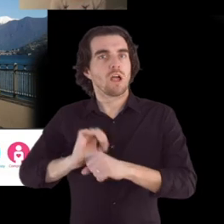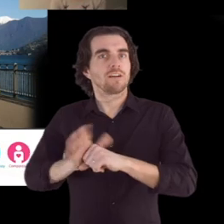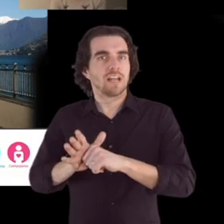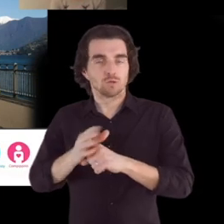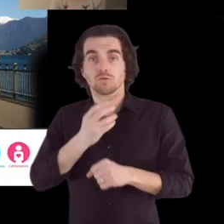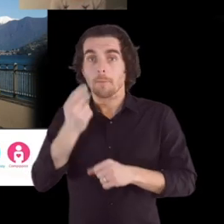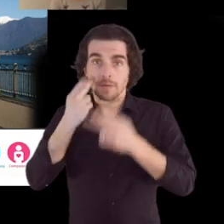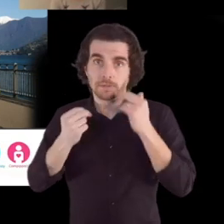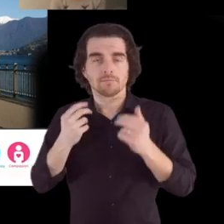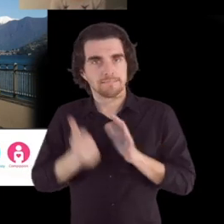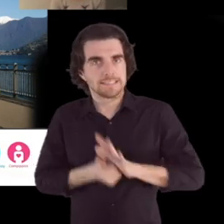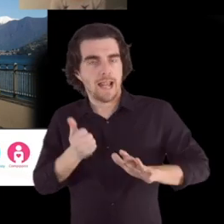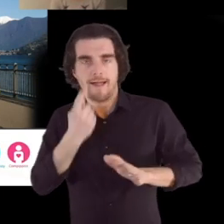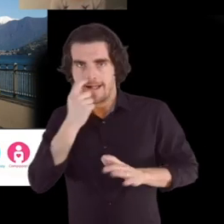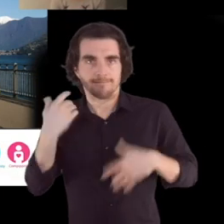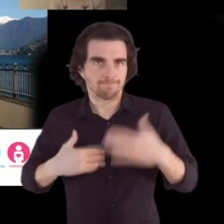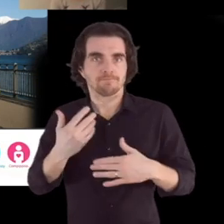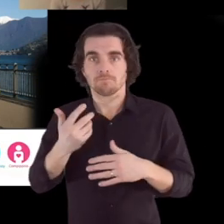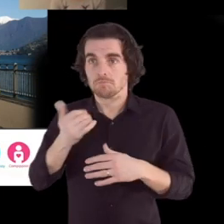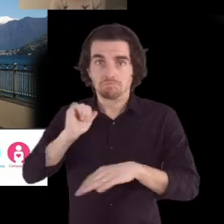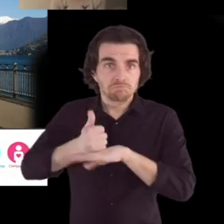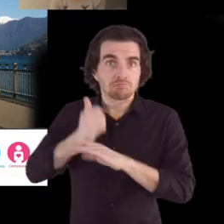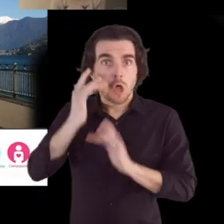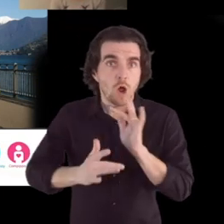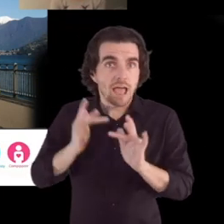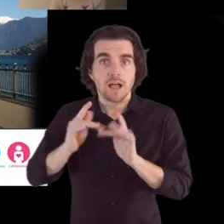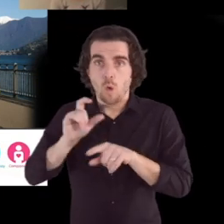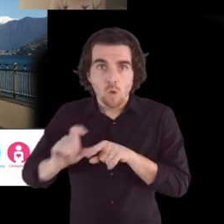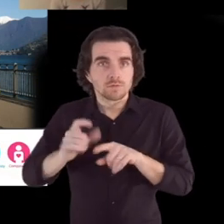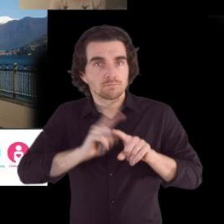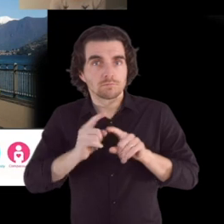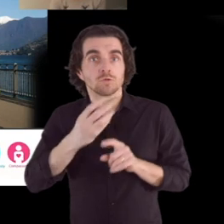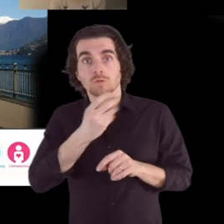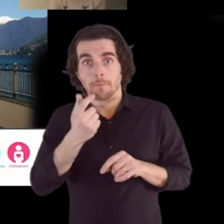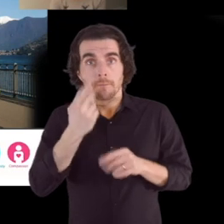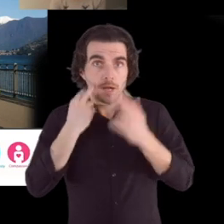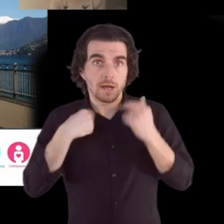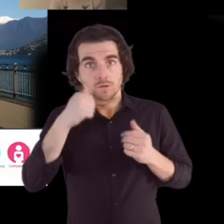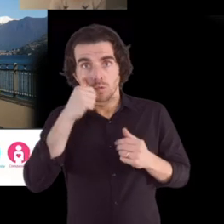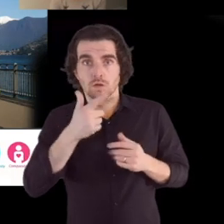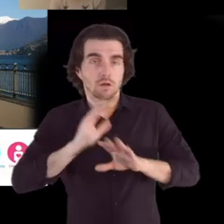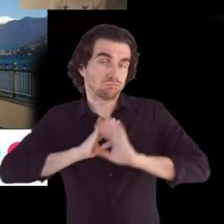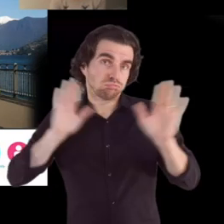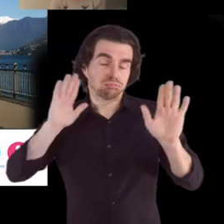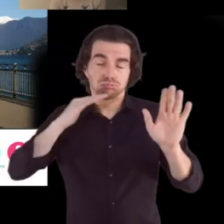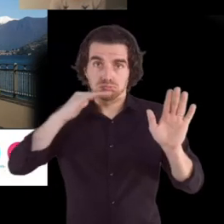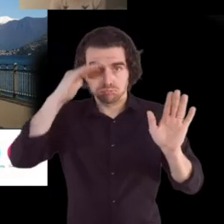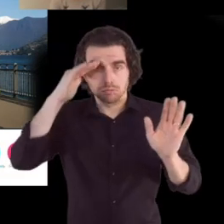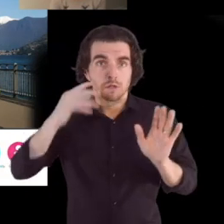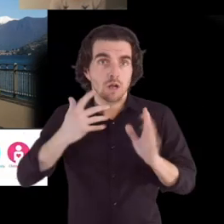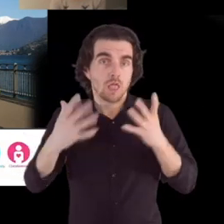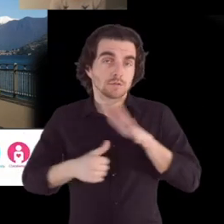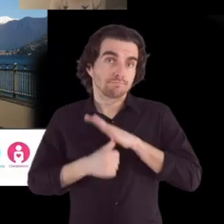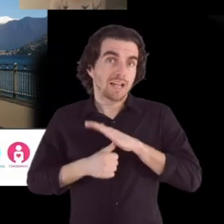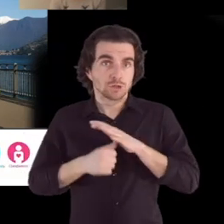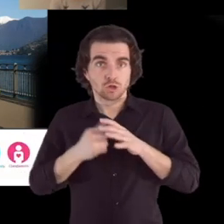pandemic. Some people develop some skills or maybe following some online classes. But equally, I know for some people, actually, they felt under a lot of pressure